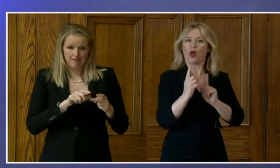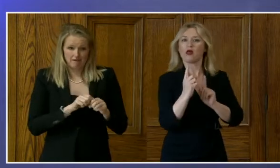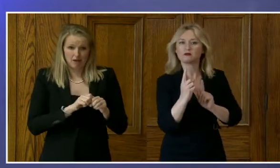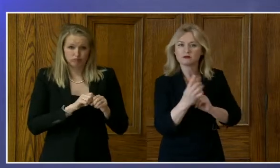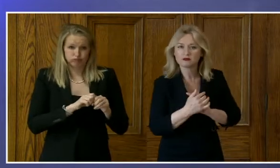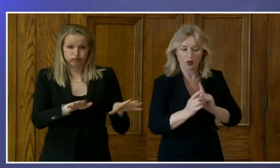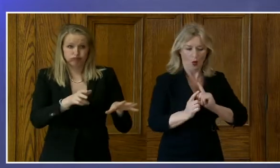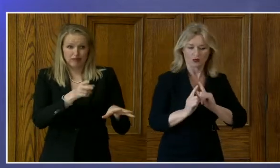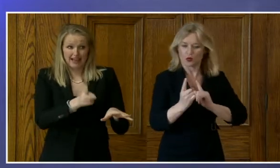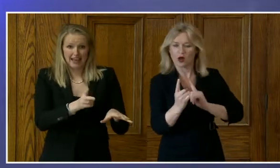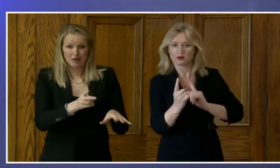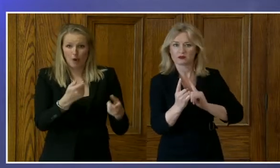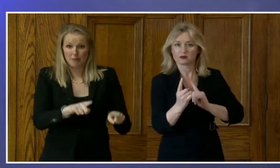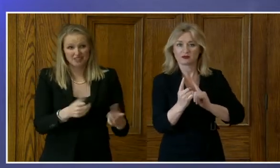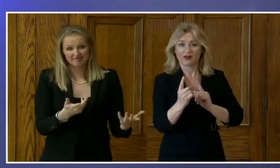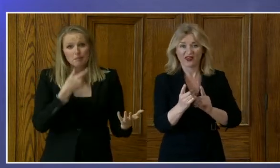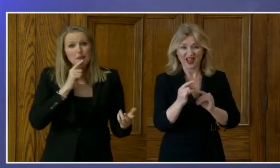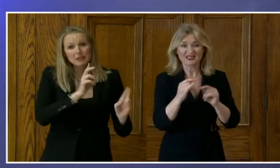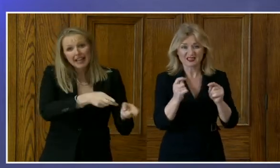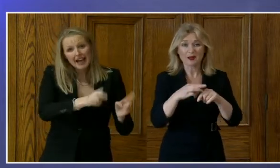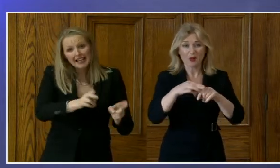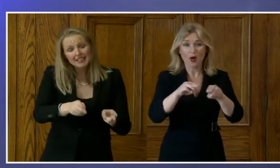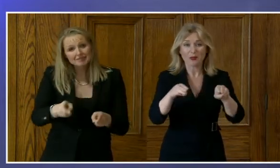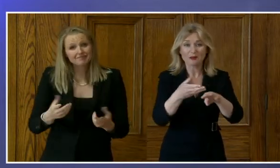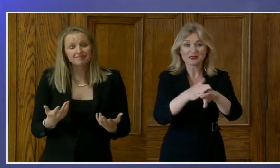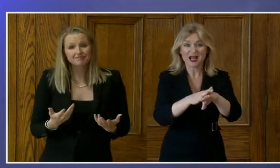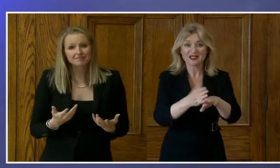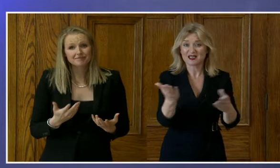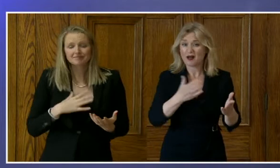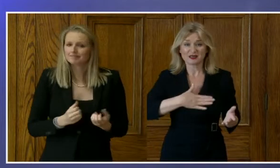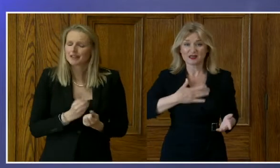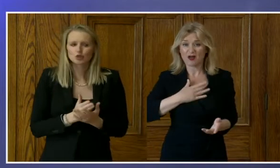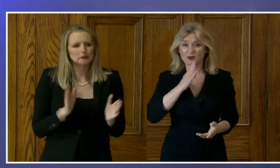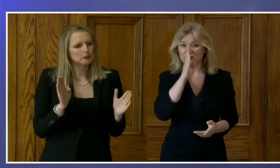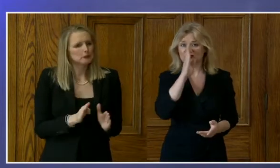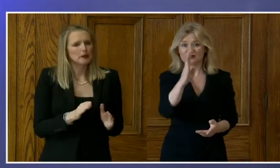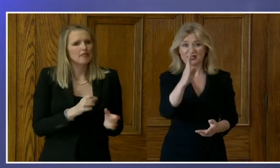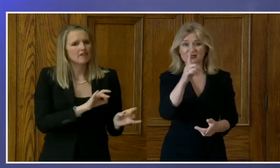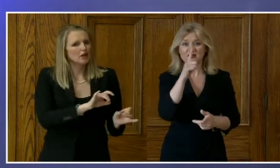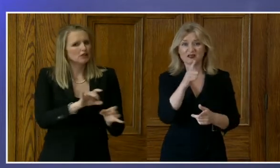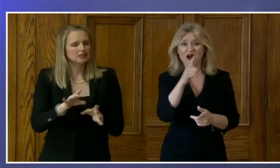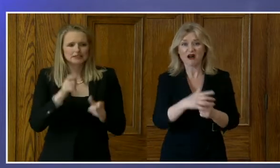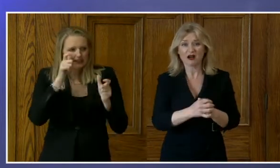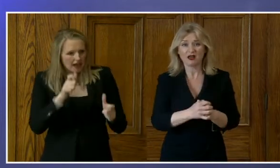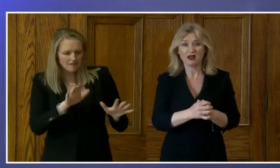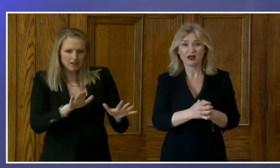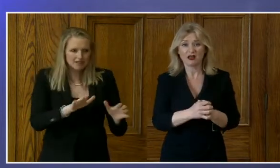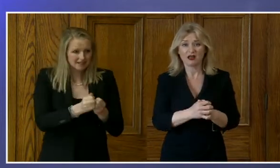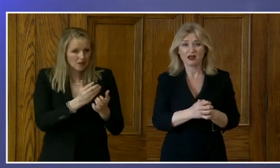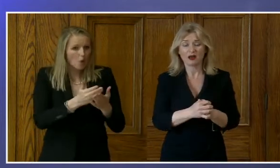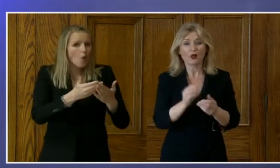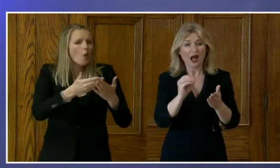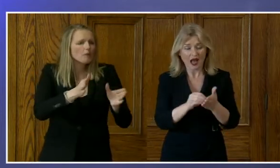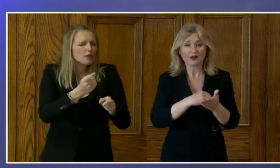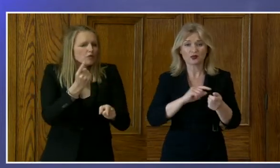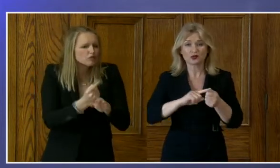death. And there's no other simple way or easy way of saying that. And obviously, we want to do all that we can to reduce that, whilst we